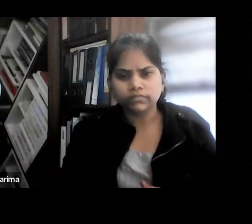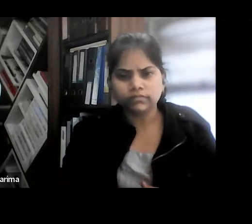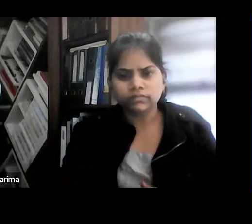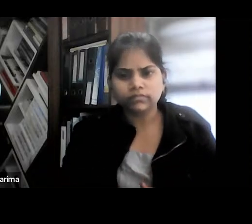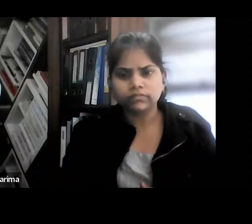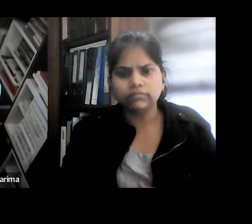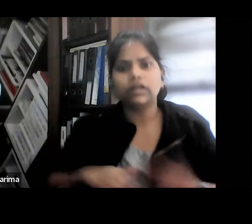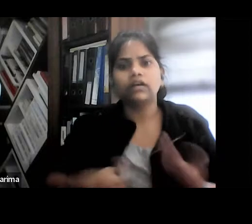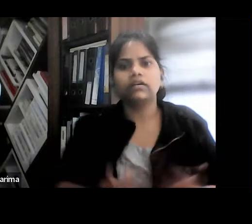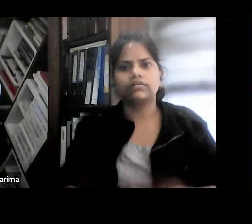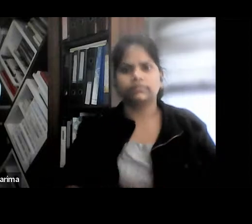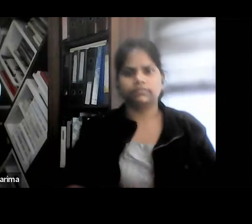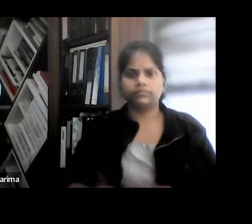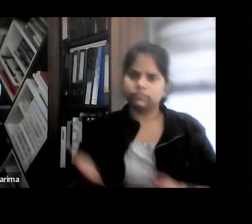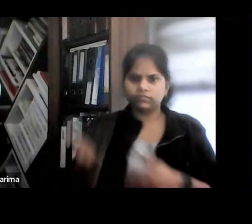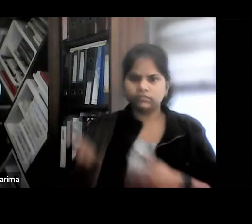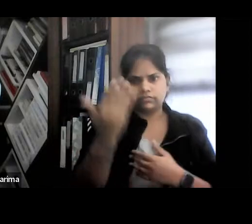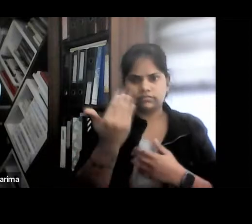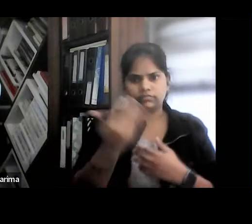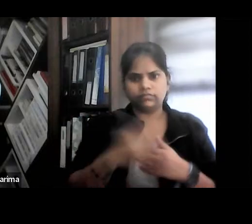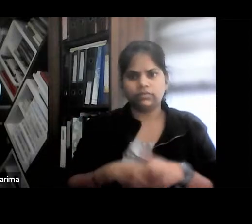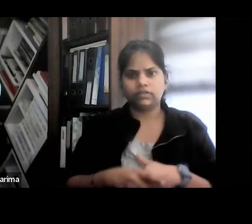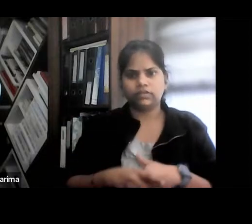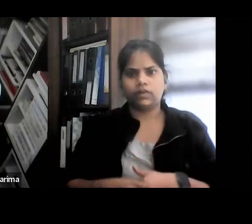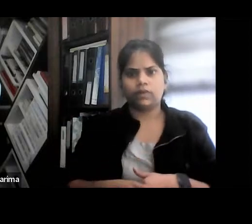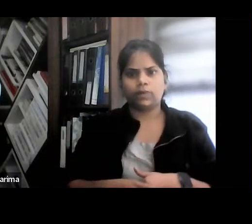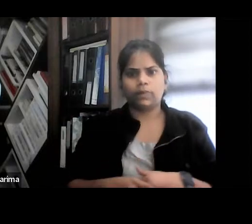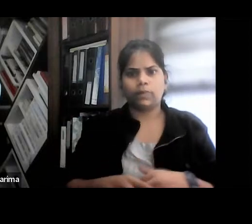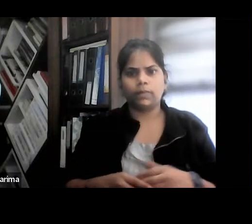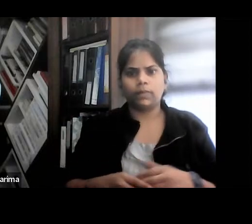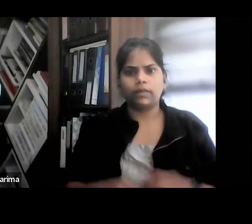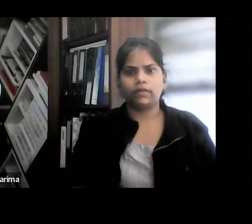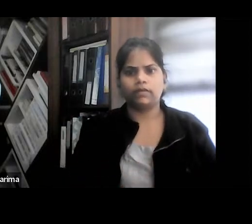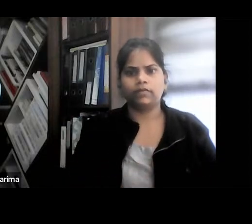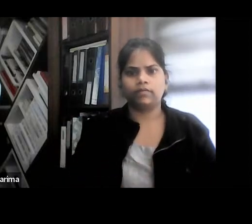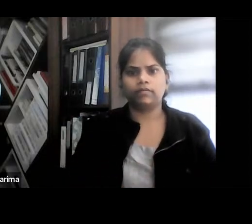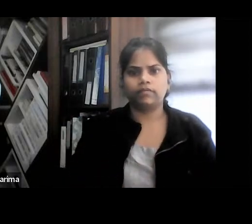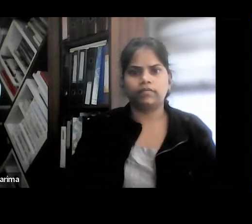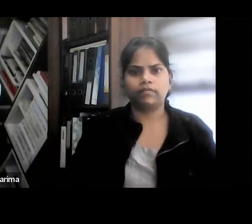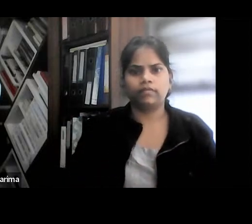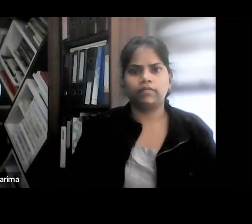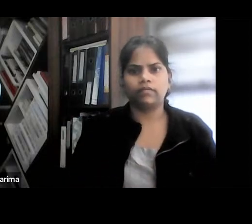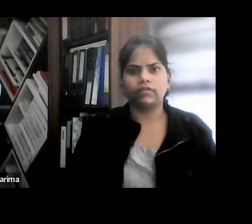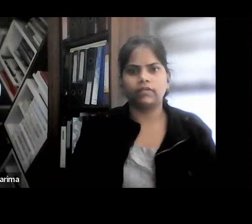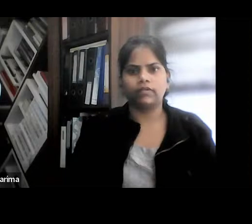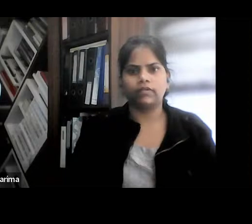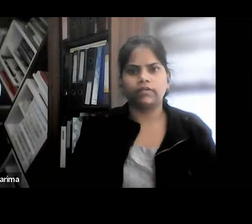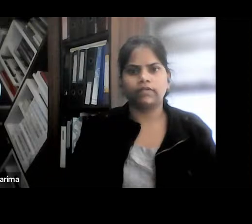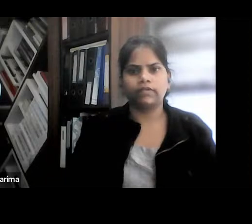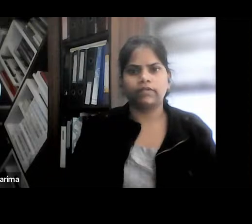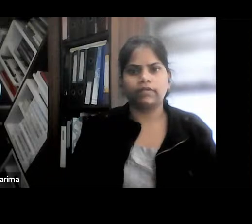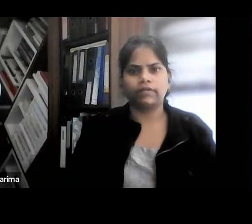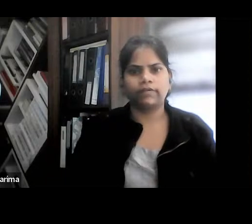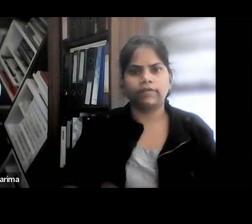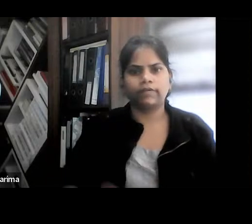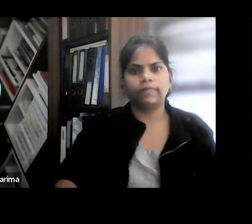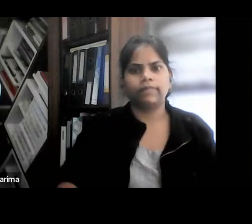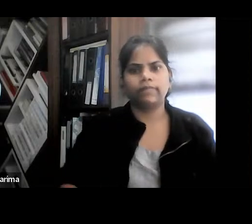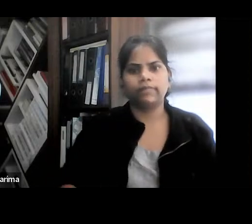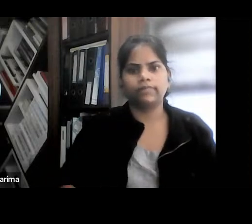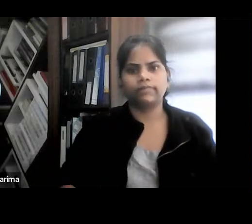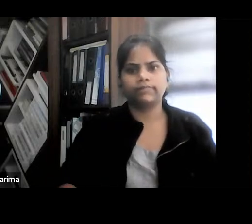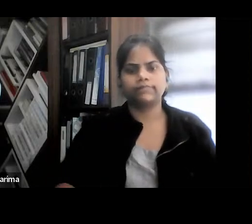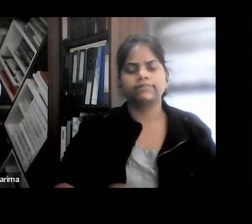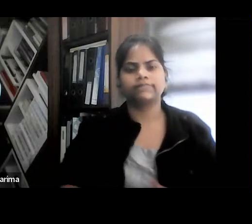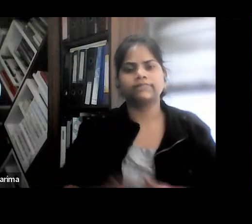while dissatisfied with his present life and despairing of a brighter future. At his cousin's insistence, he prepared on his own